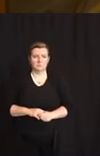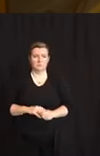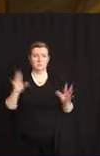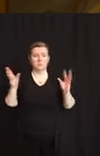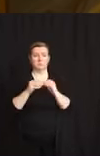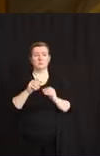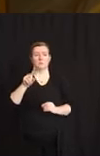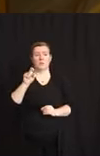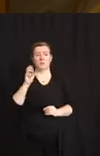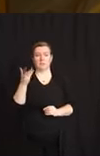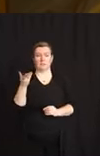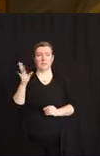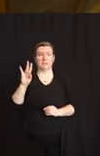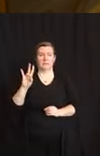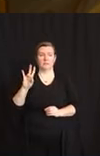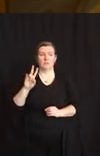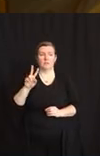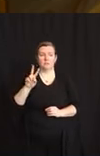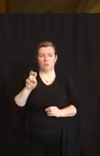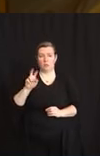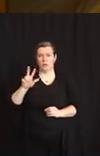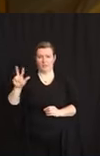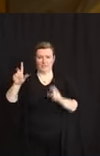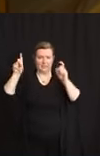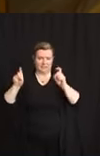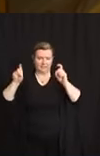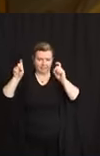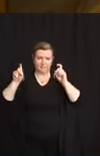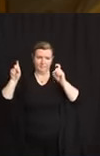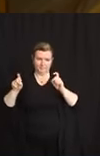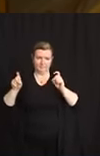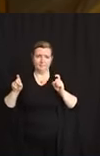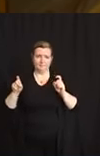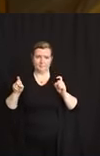167,233 tests have been performed on individuals, with